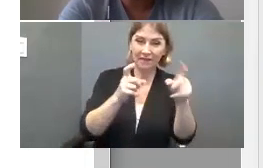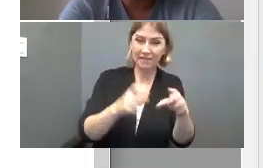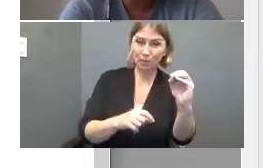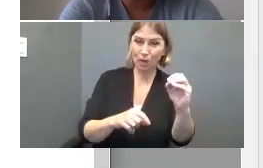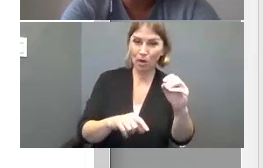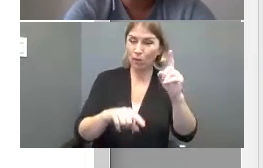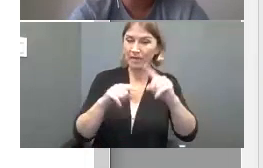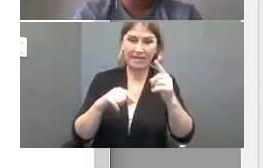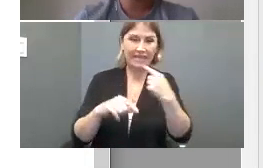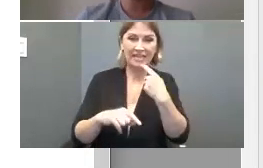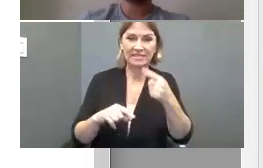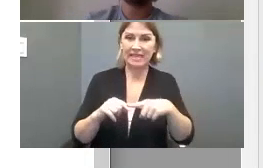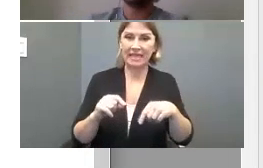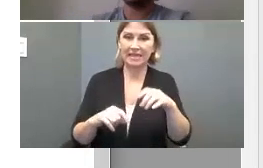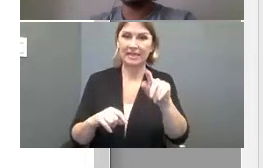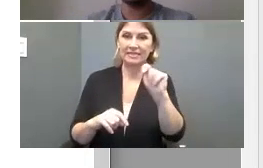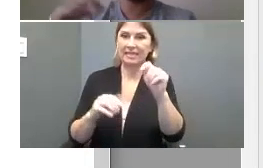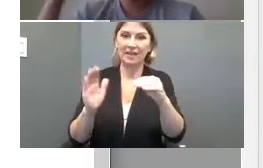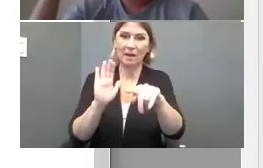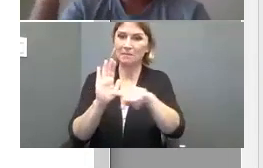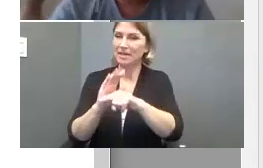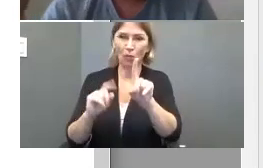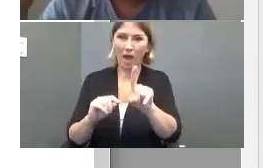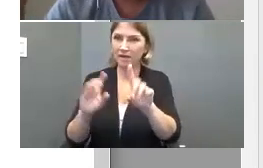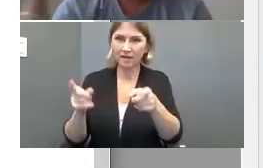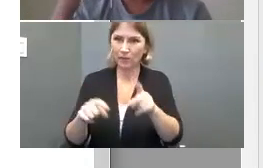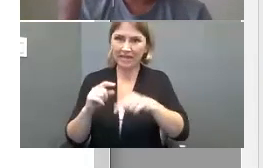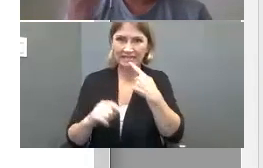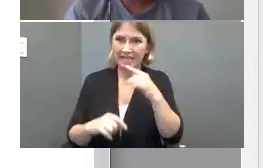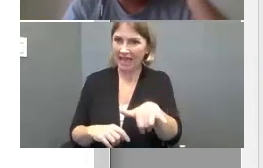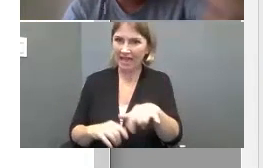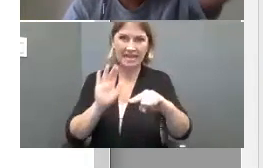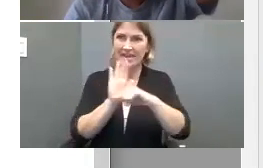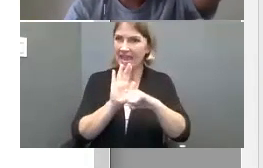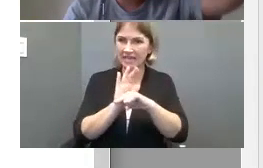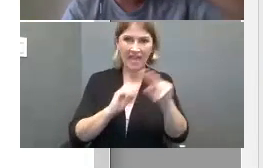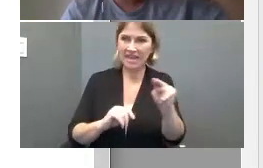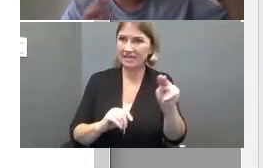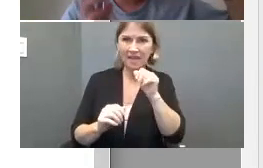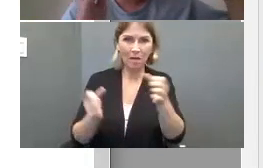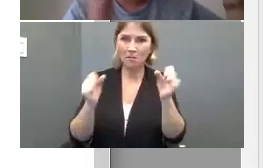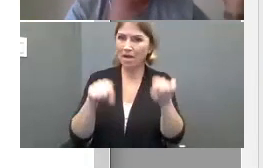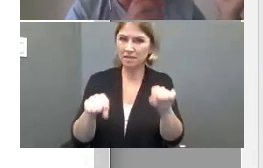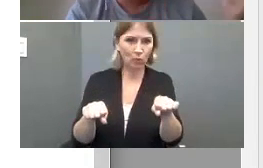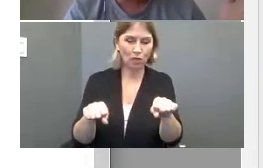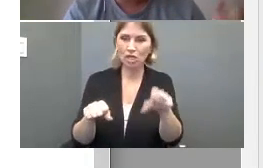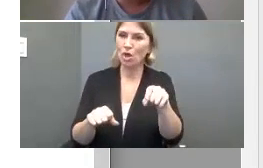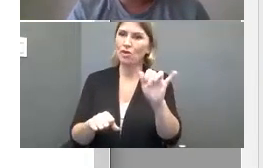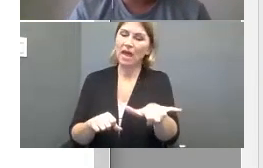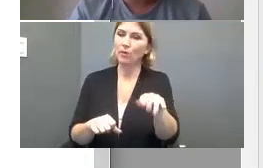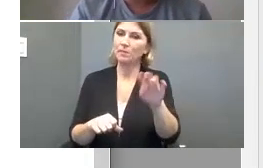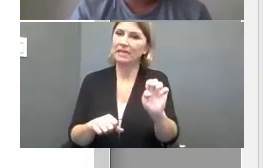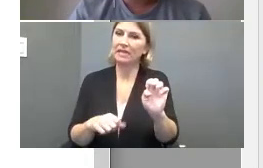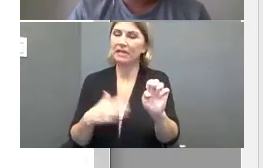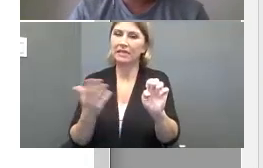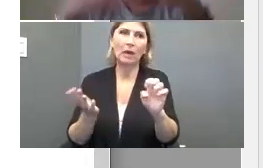of minus 1, because that does not make sense, because we know that a negative n is not possible. That would be that would mean